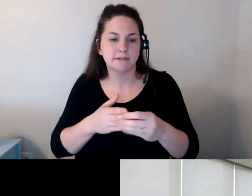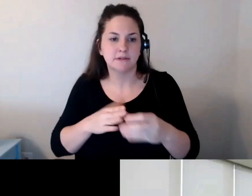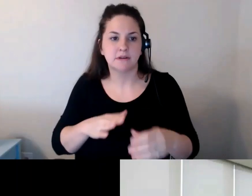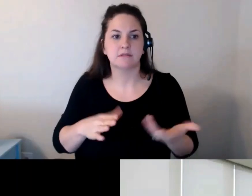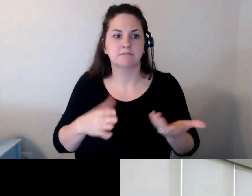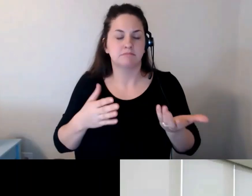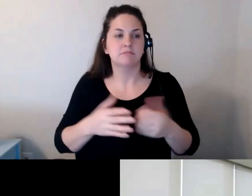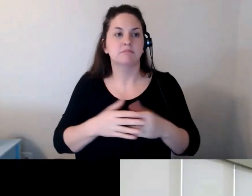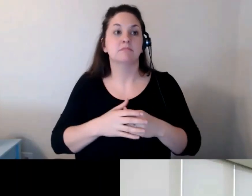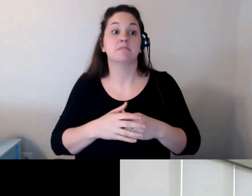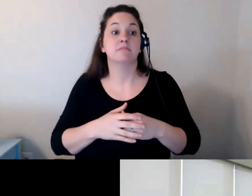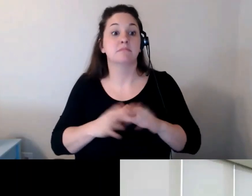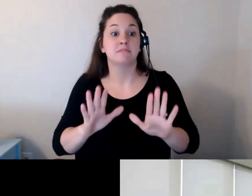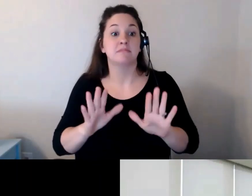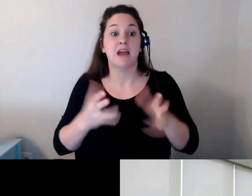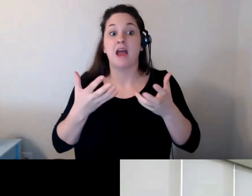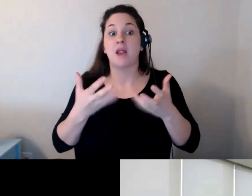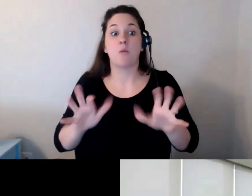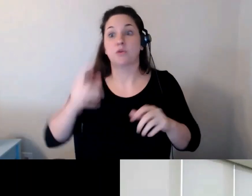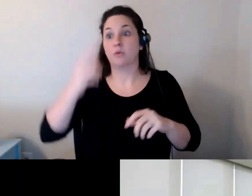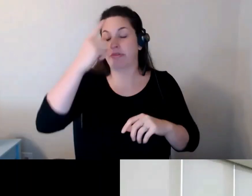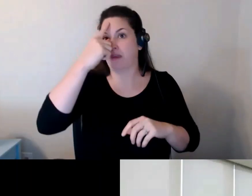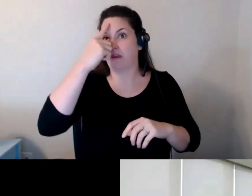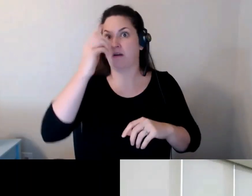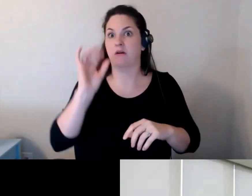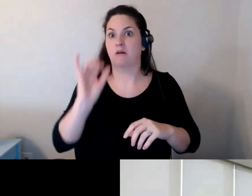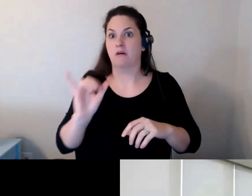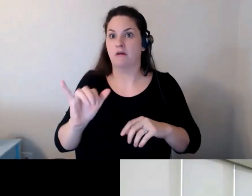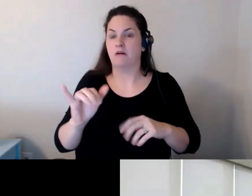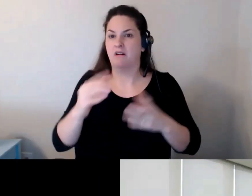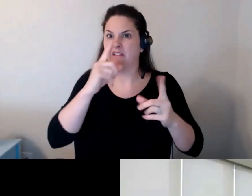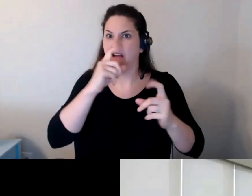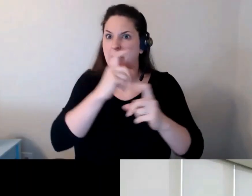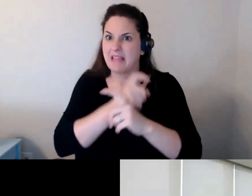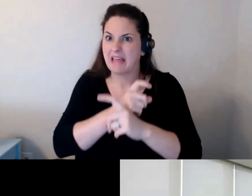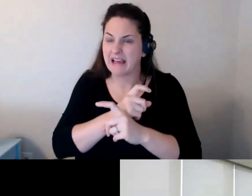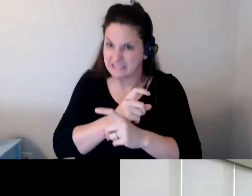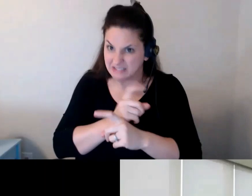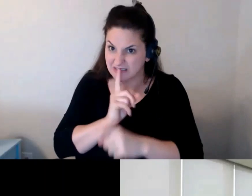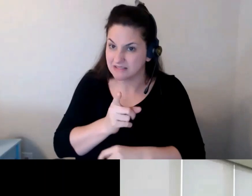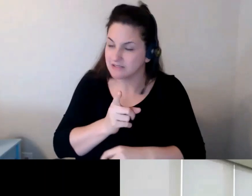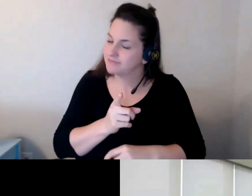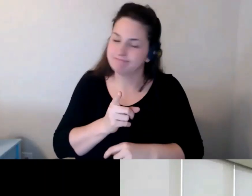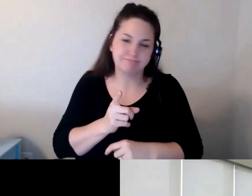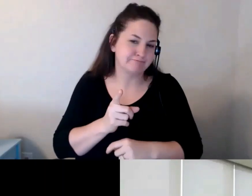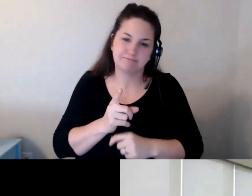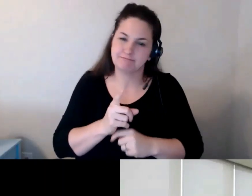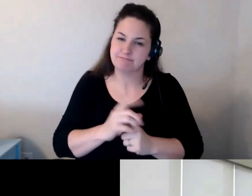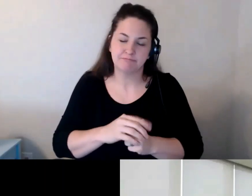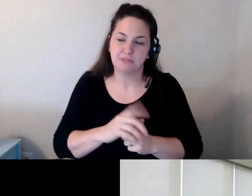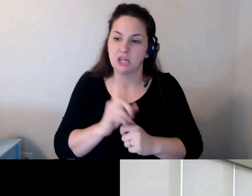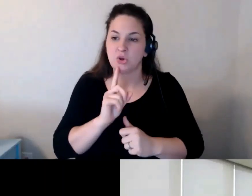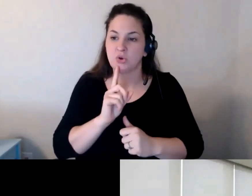saying that, I want you not to think this is because it's so complex. It really is a